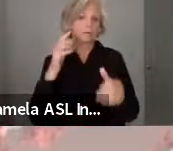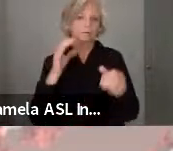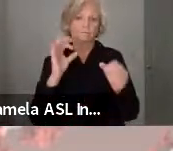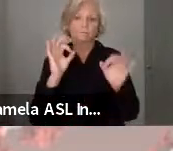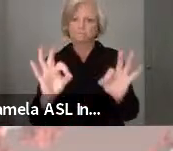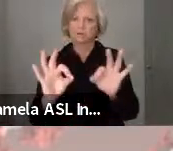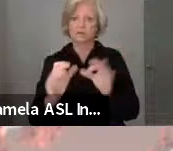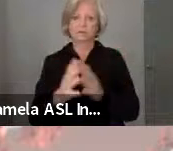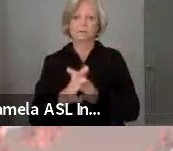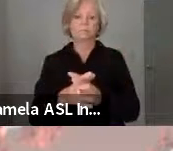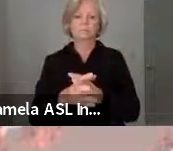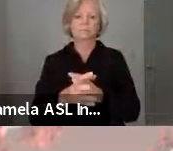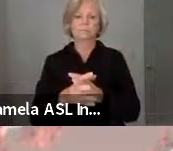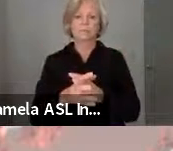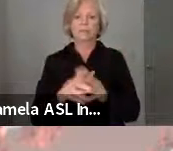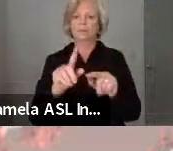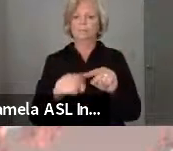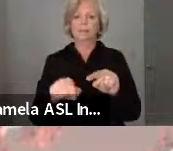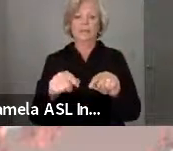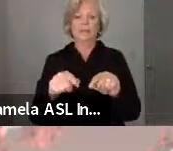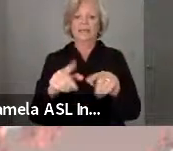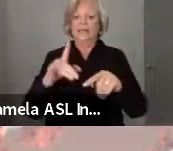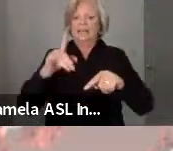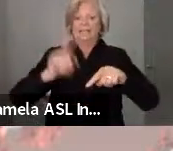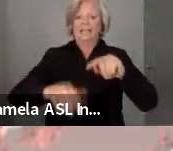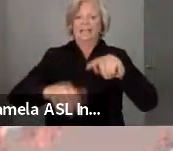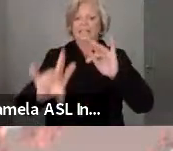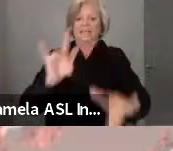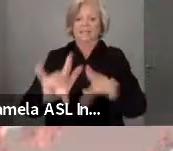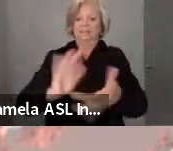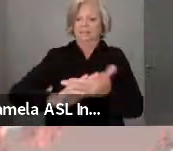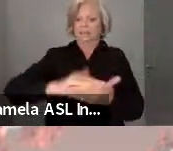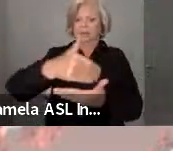I can't touch a single thing on my screen. It's not letting me do anything.